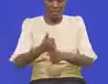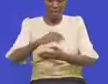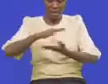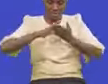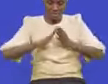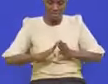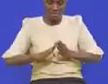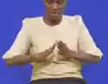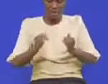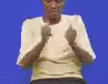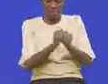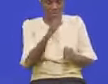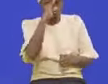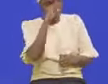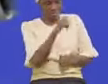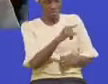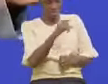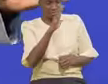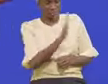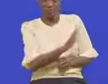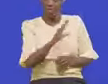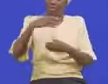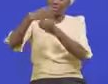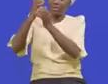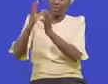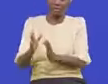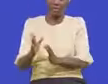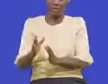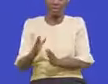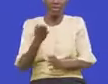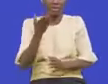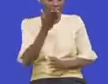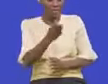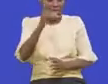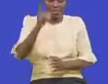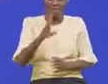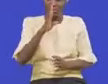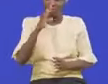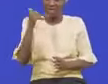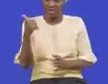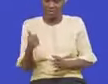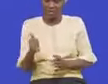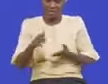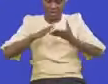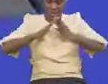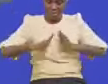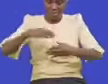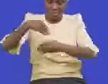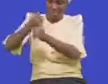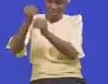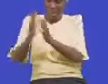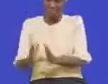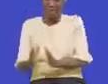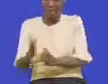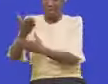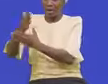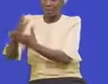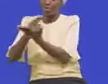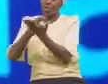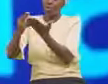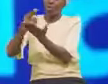wode se nɛ bena woalé avulo ye kple wɔla dome. Vɔa ele bena avulela nɔ anyi.